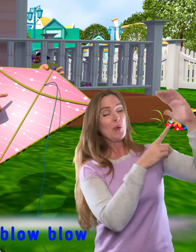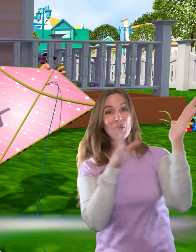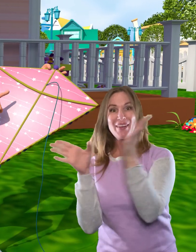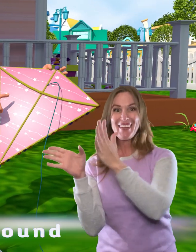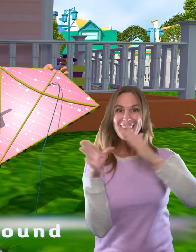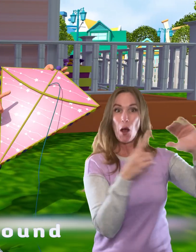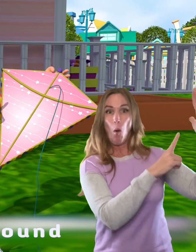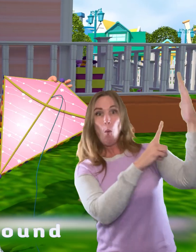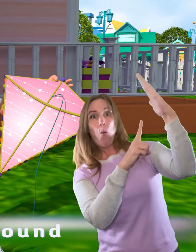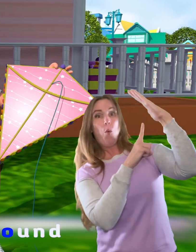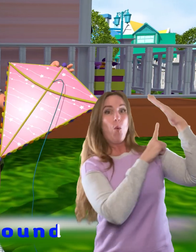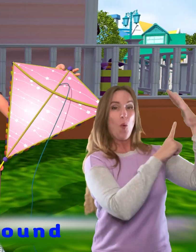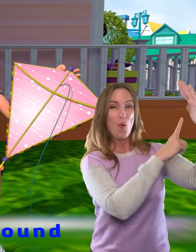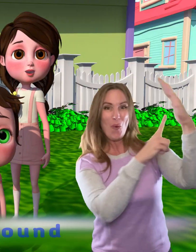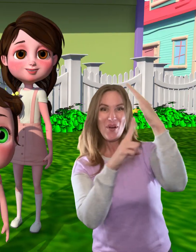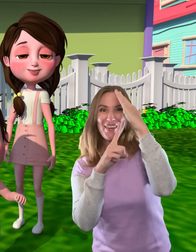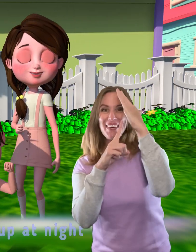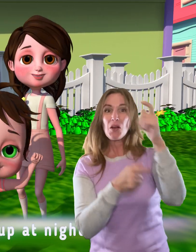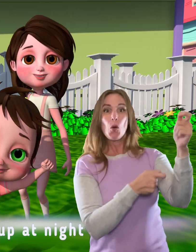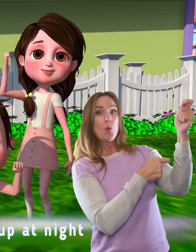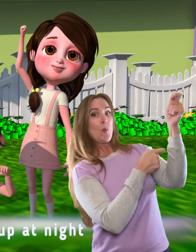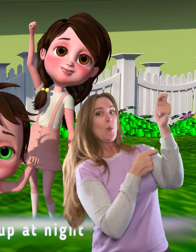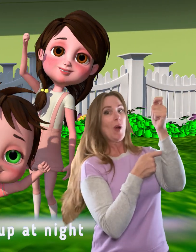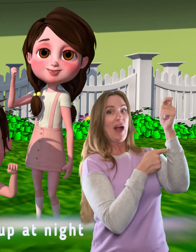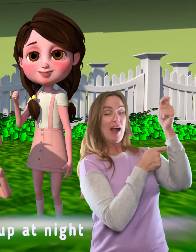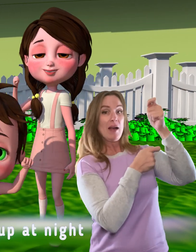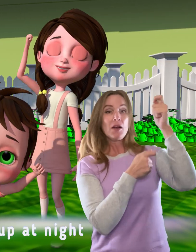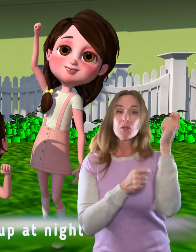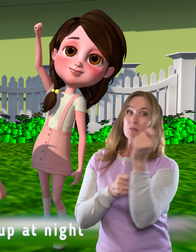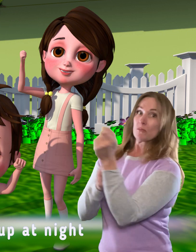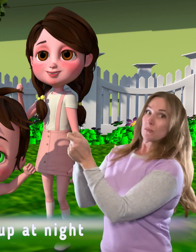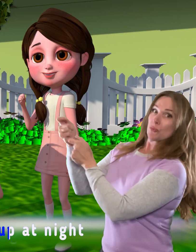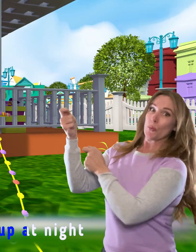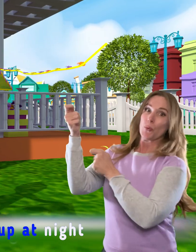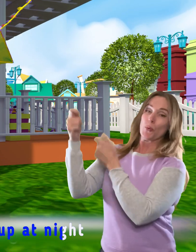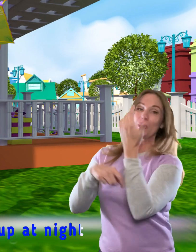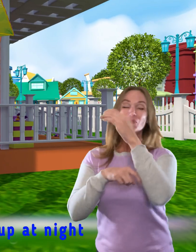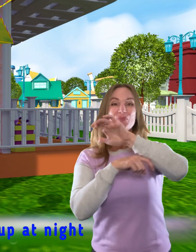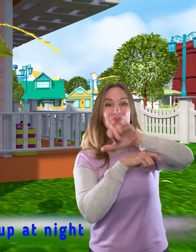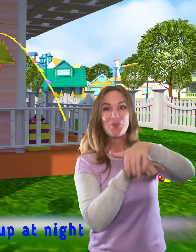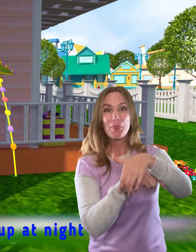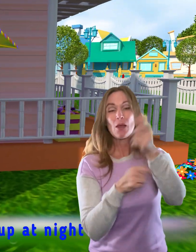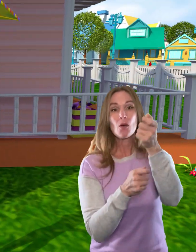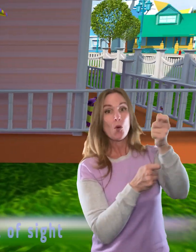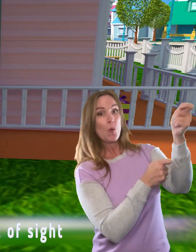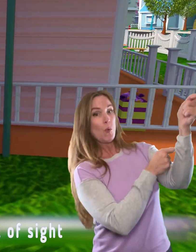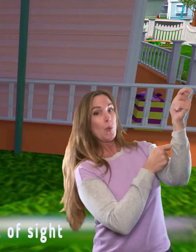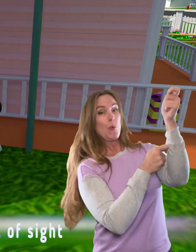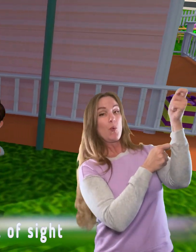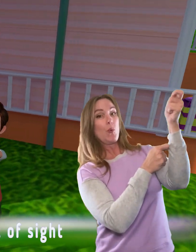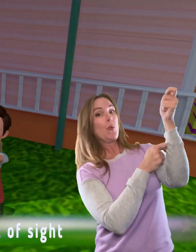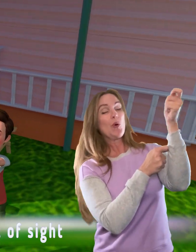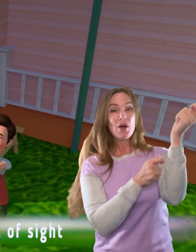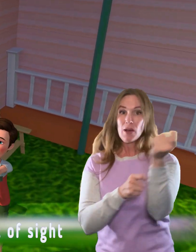and blow, blow, blow, the wind blows it round. Here we go with the kite to fly up at night. Here